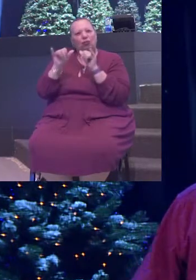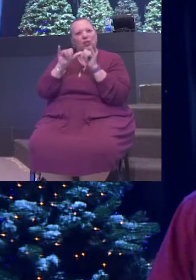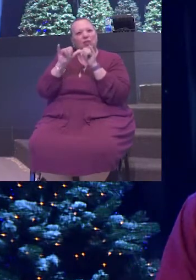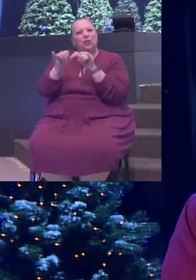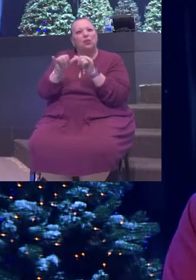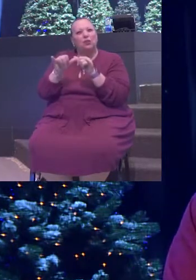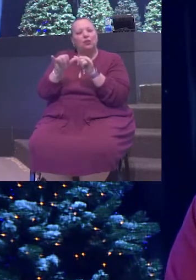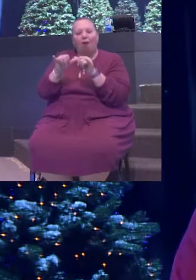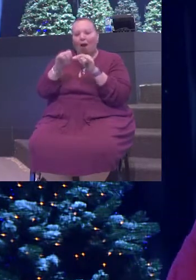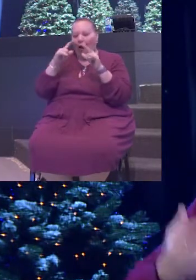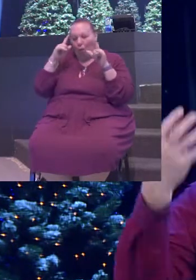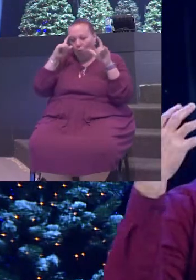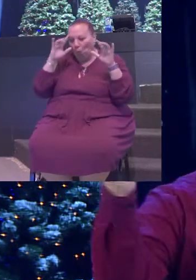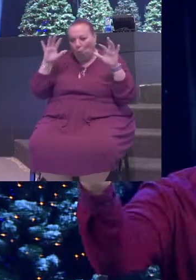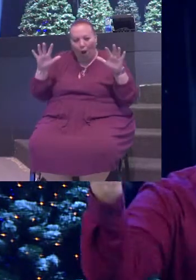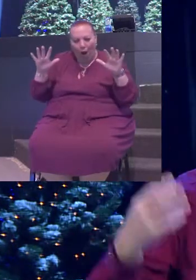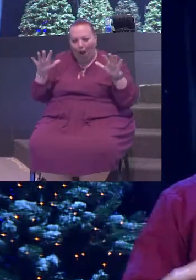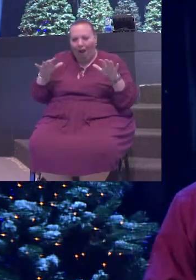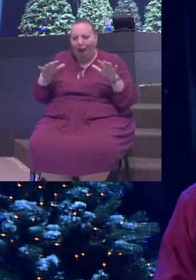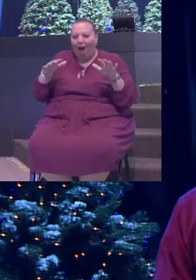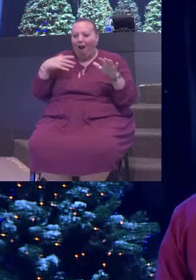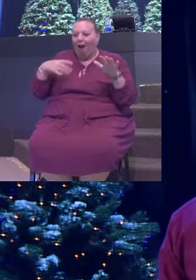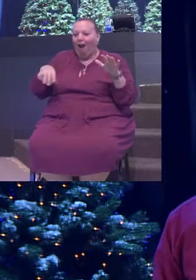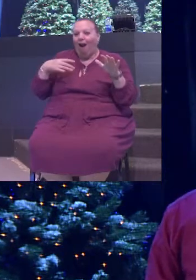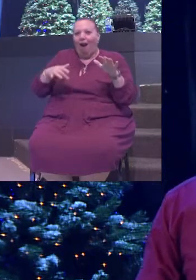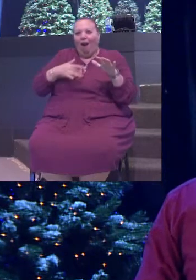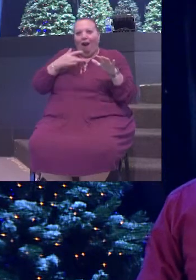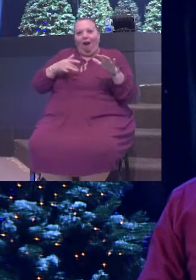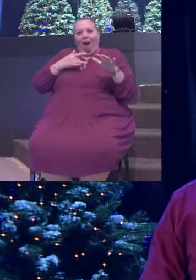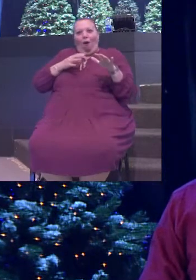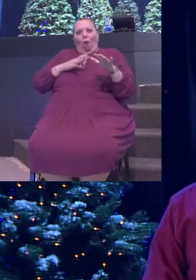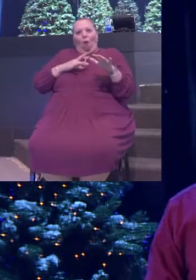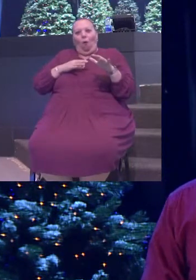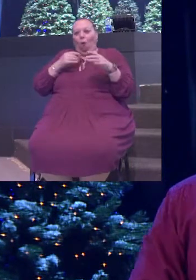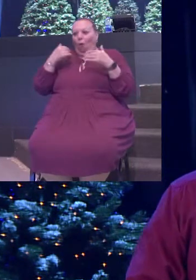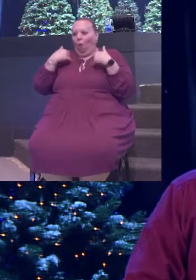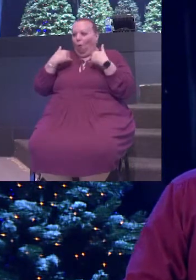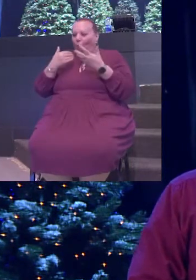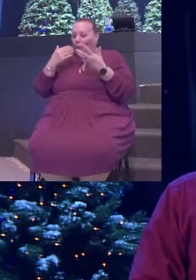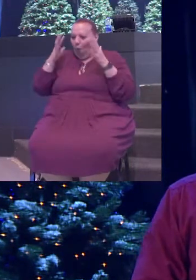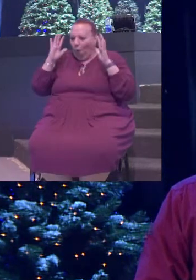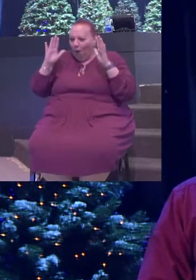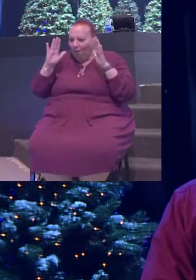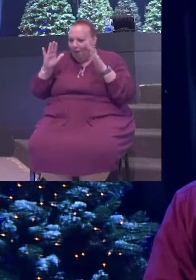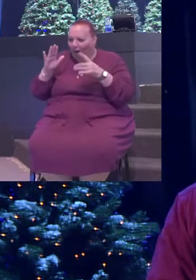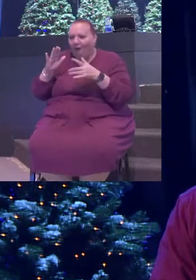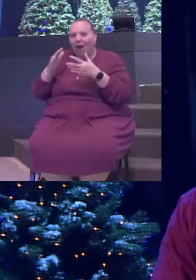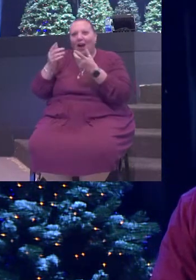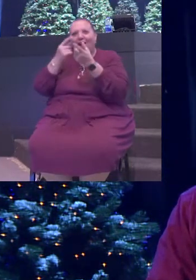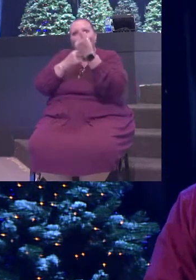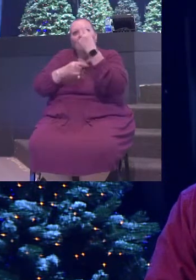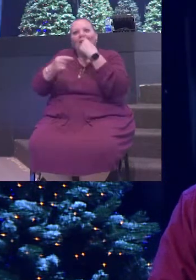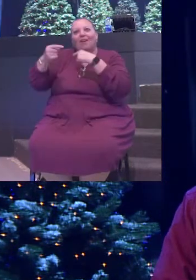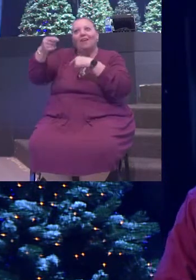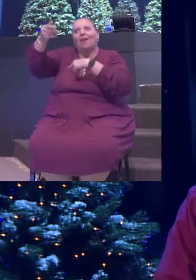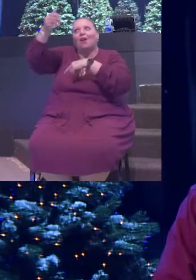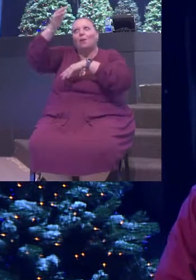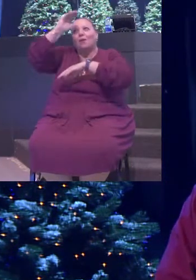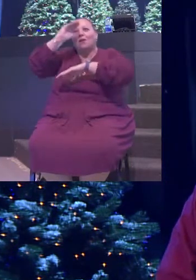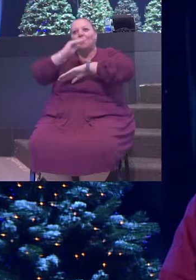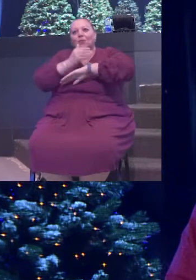she continued to marvel, to have this sense of awe, to have this sense of wonder at the coming of the